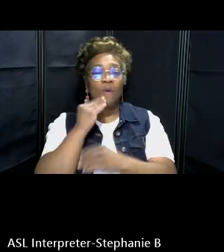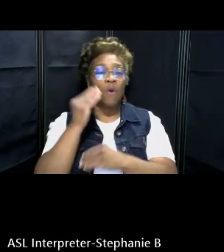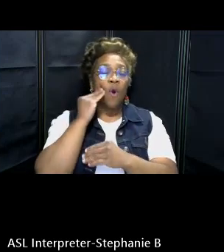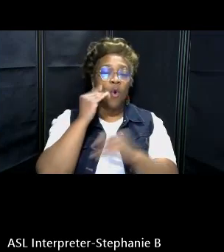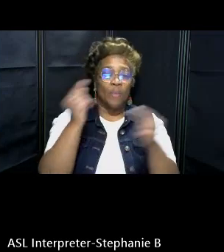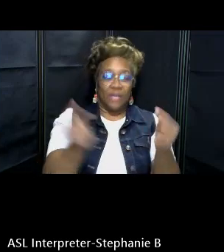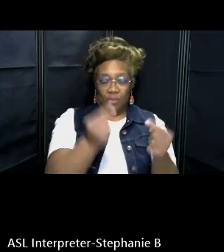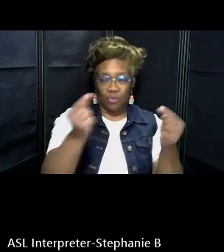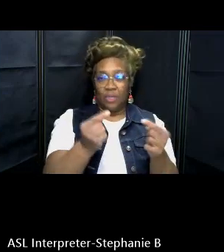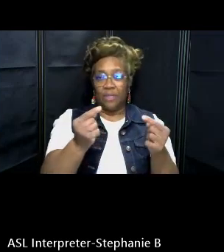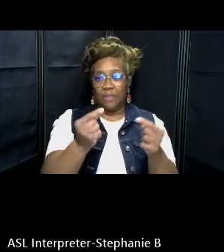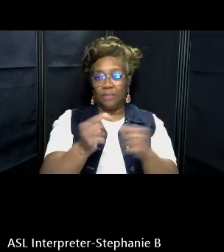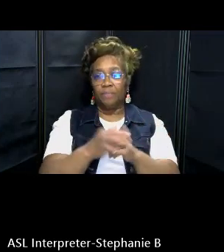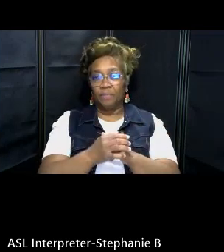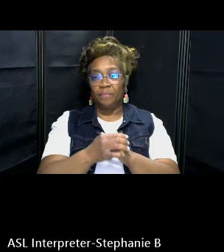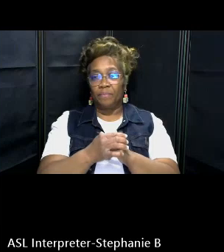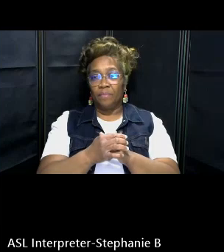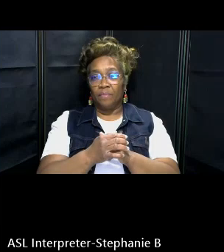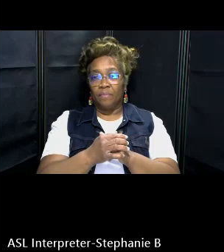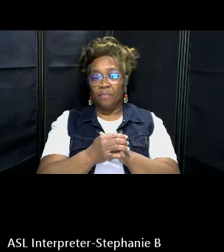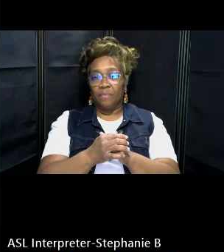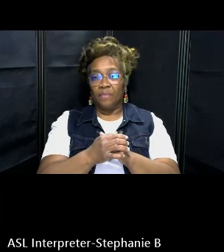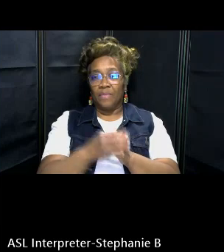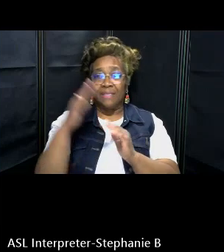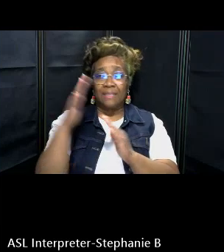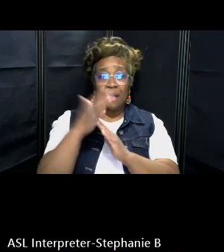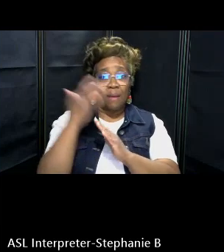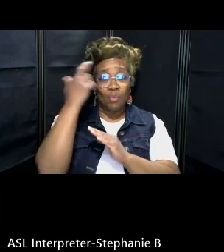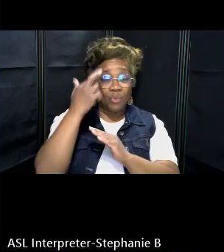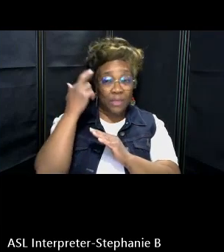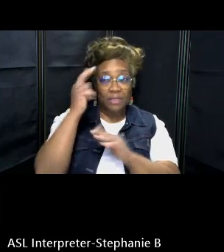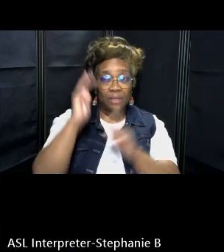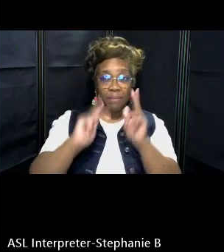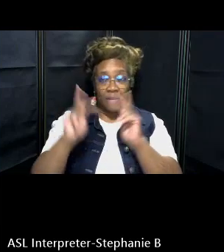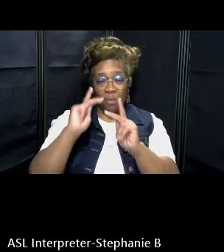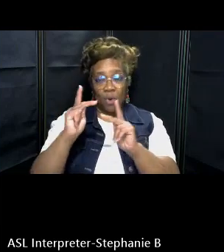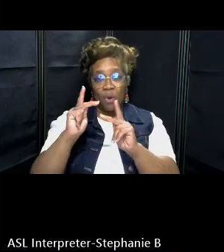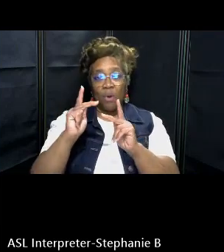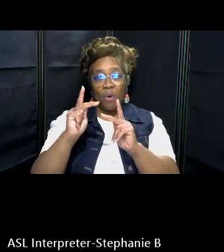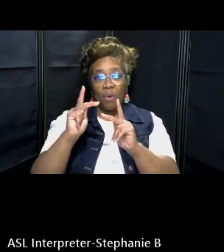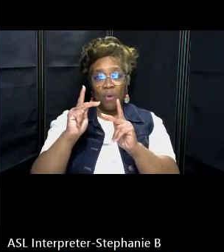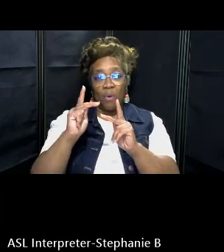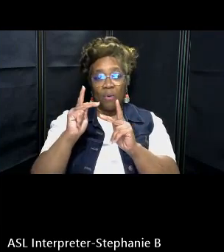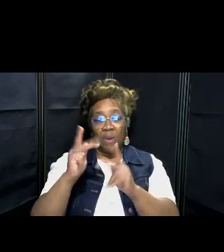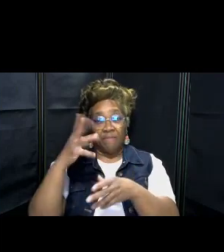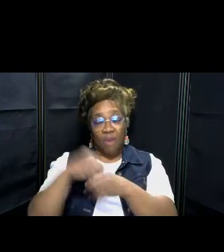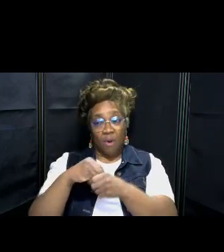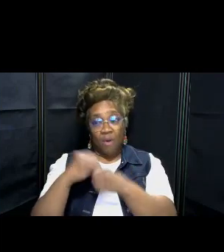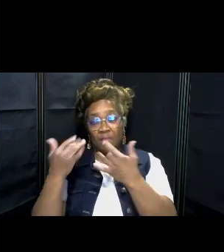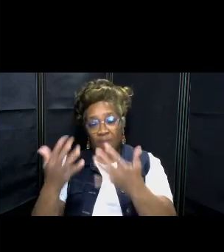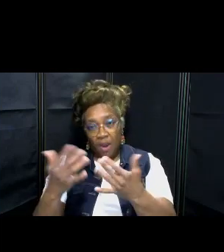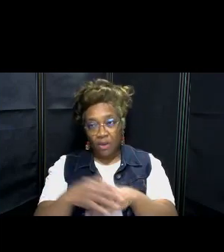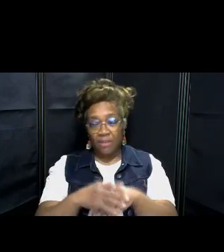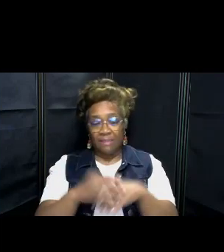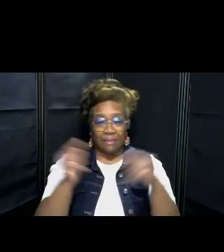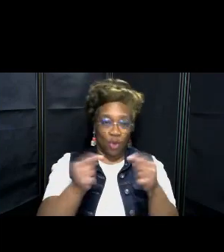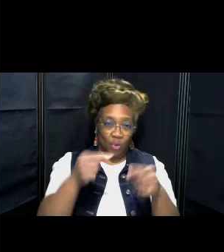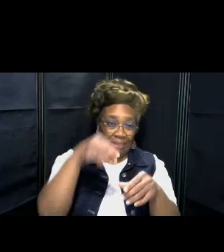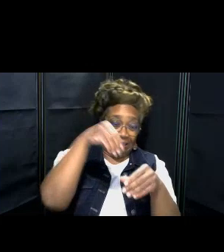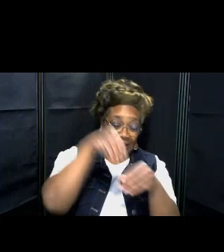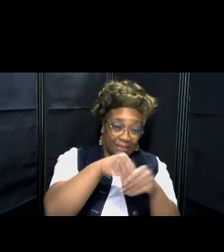people are in those fires, having fires, and again, getting injured in those fires. And it's also the